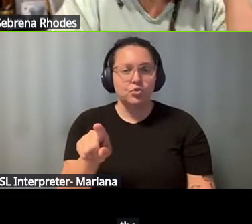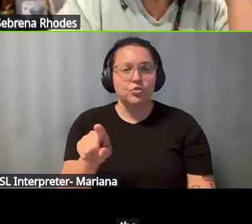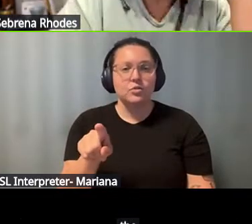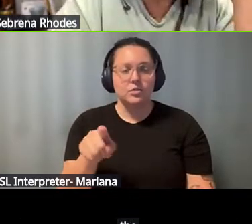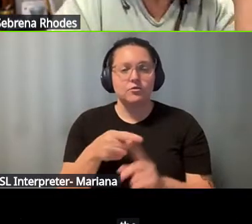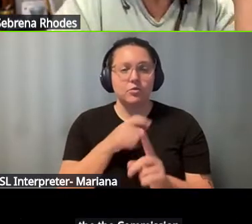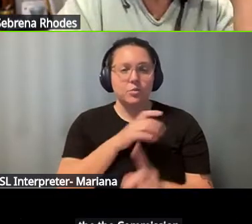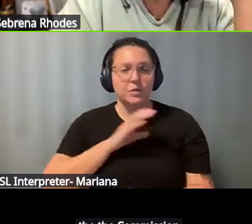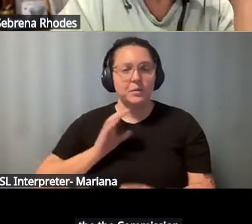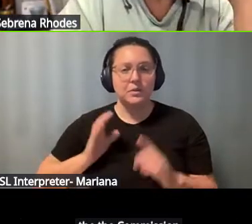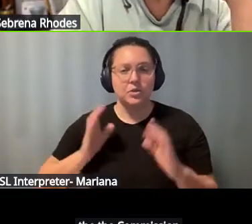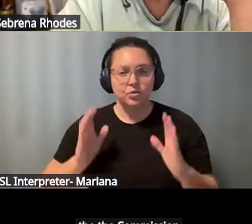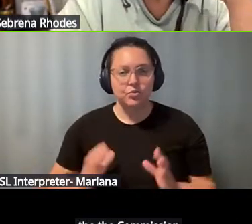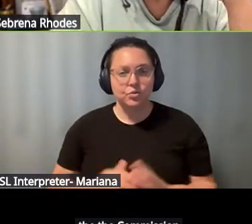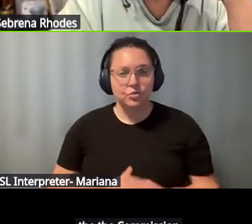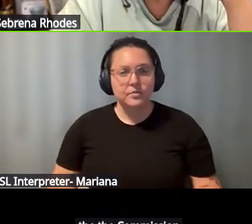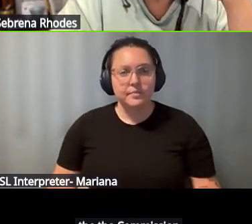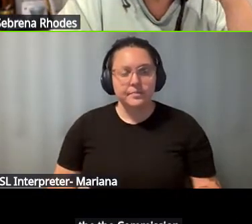commission?